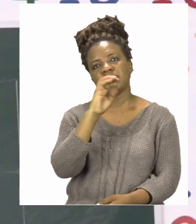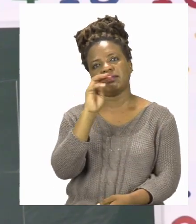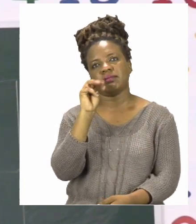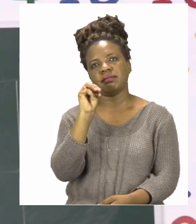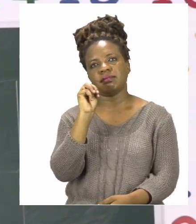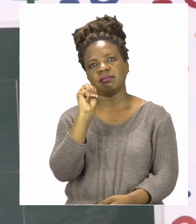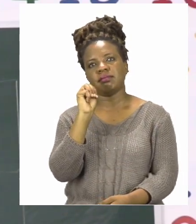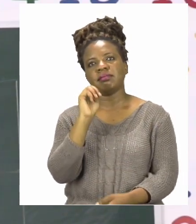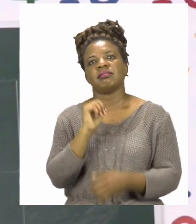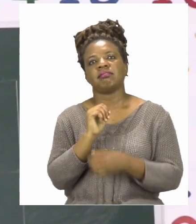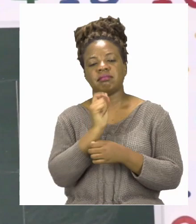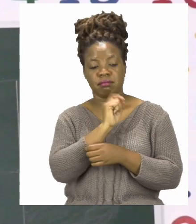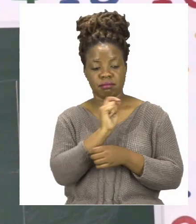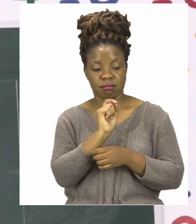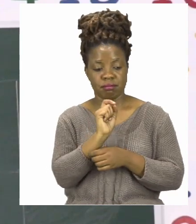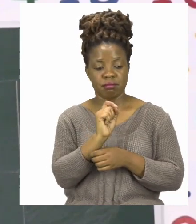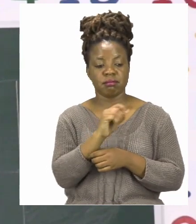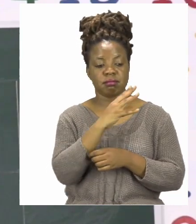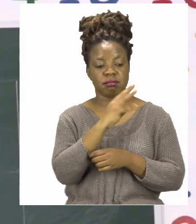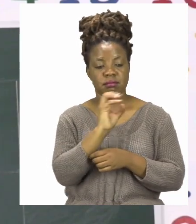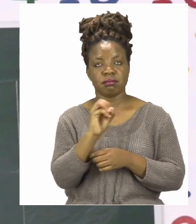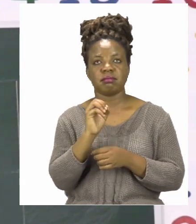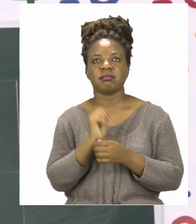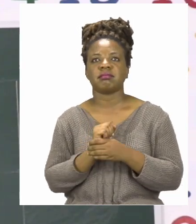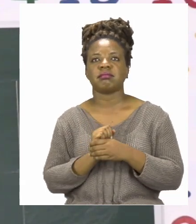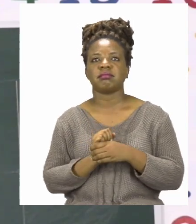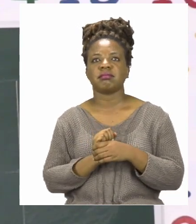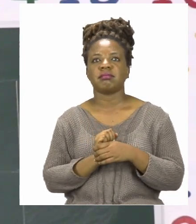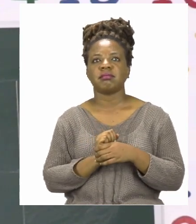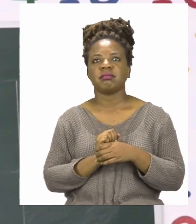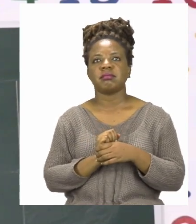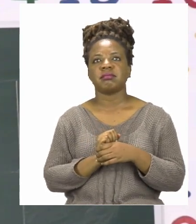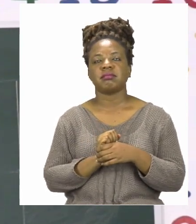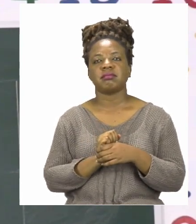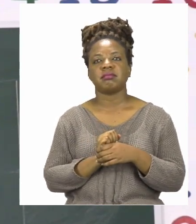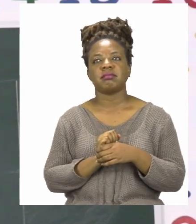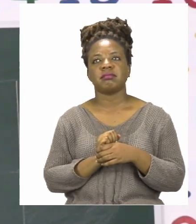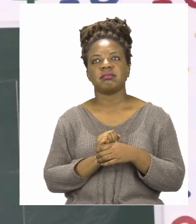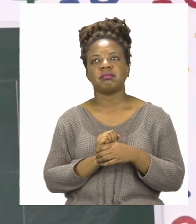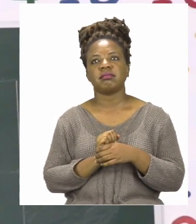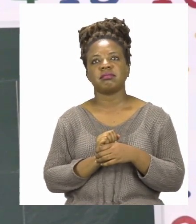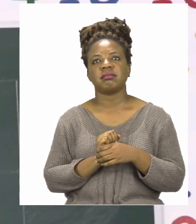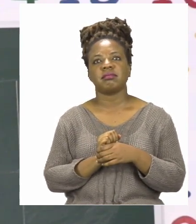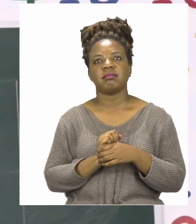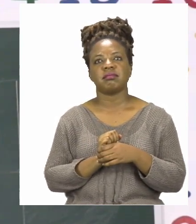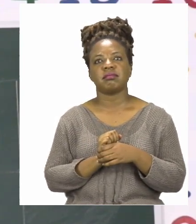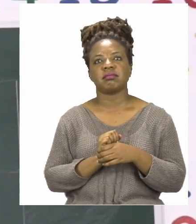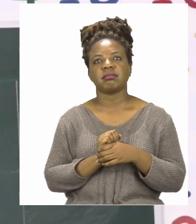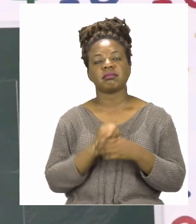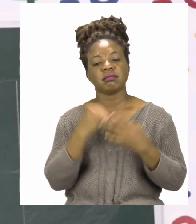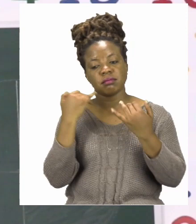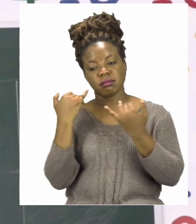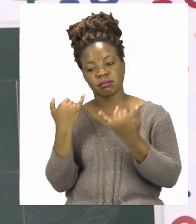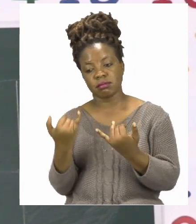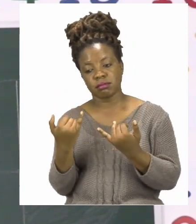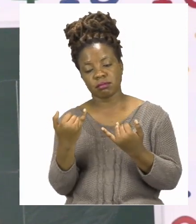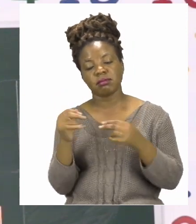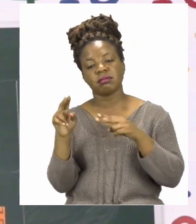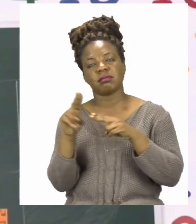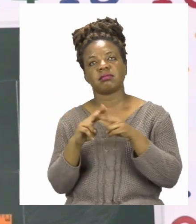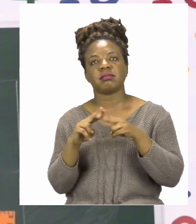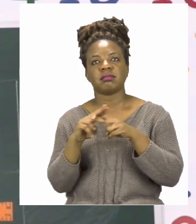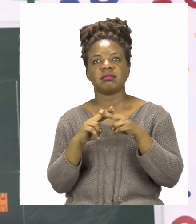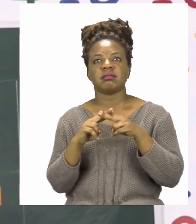So after guessing and writing my guess down, I'm going to use my ruler to measure. So I'm going to